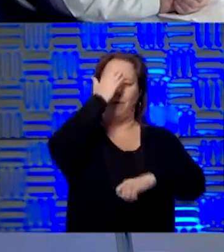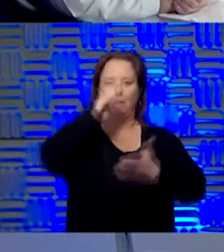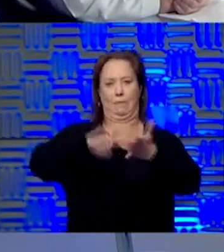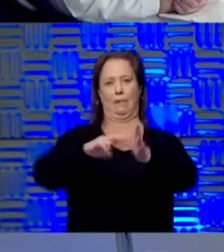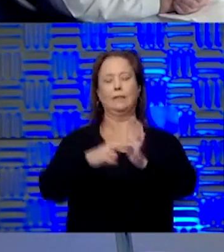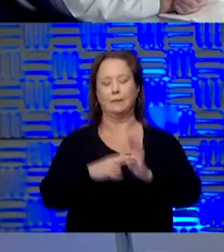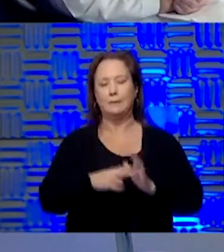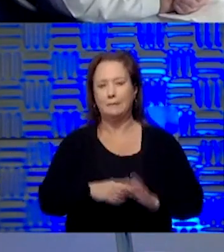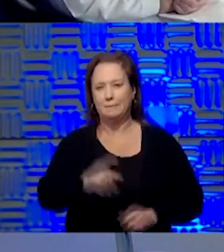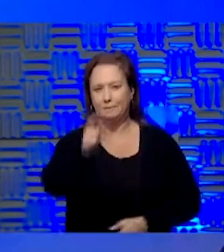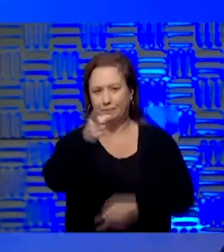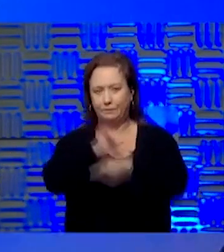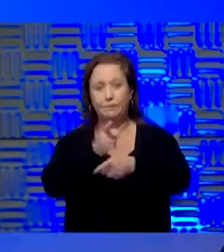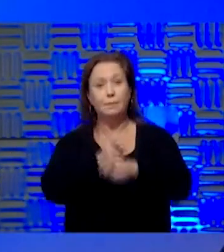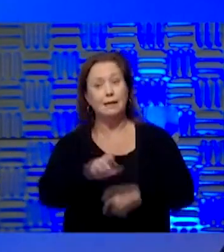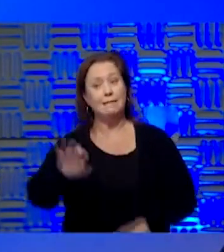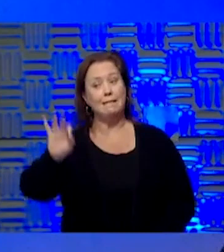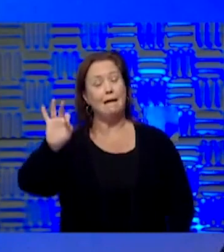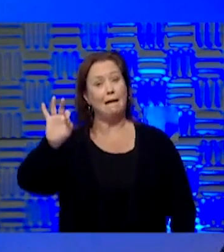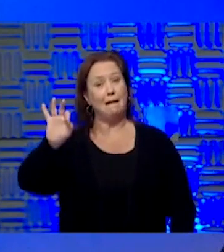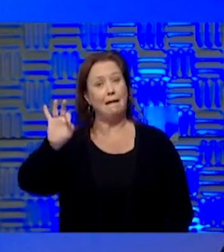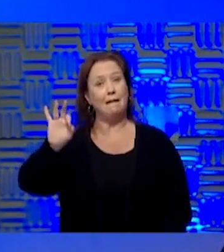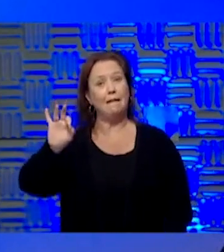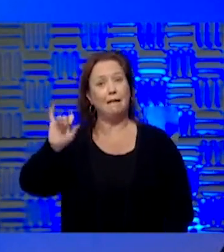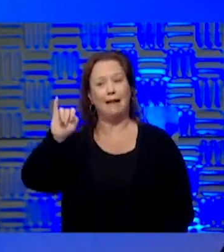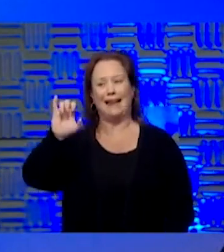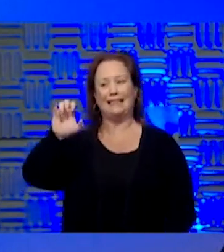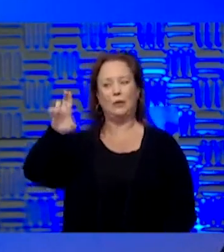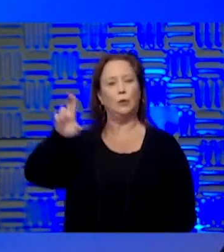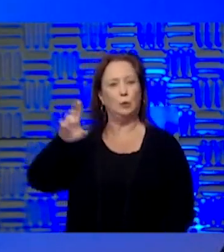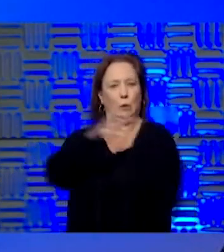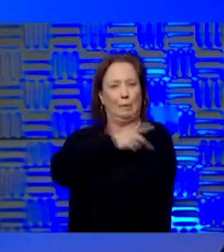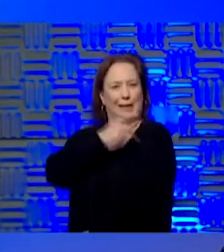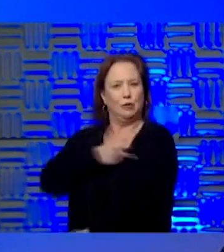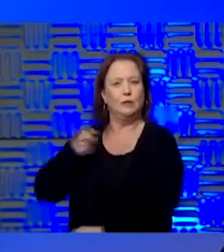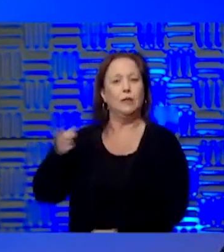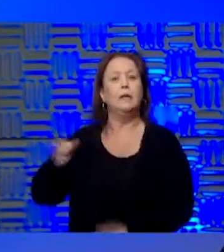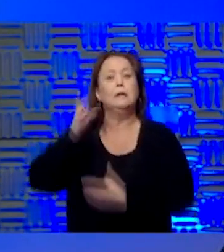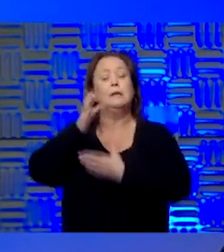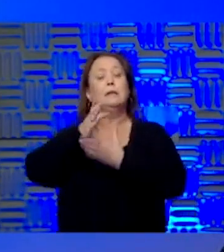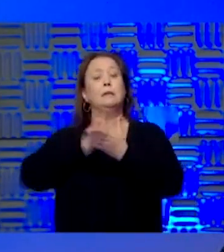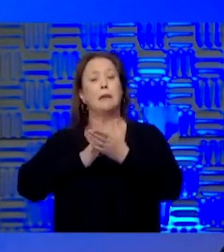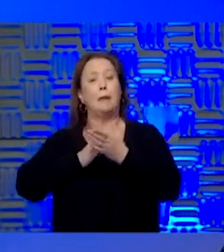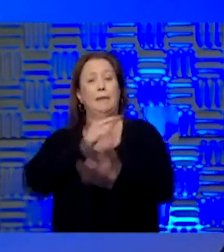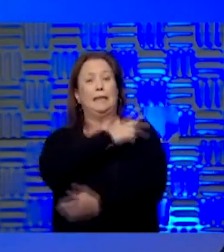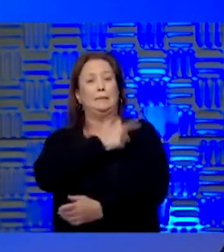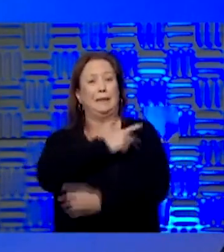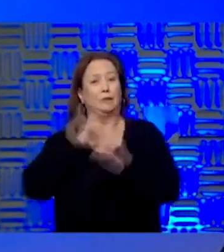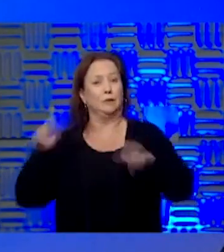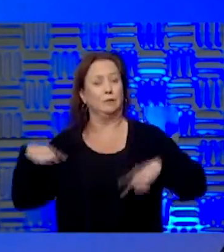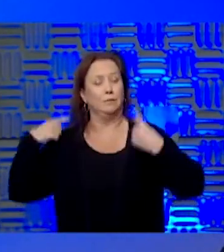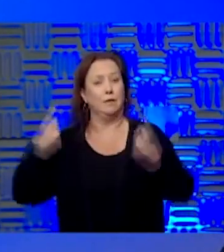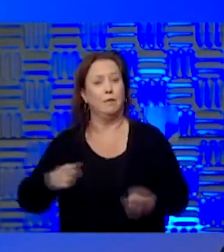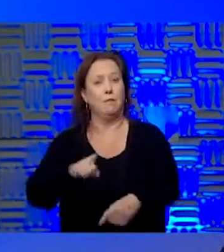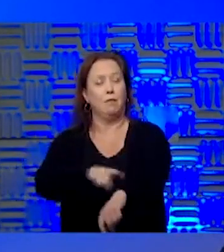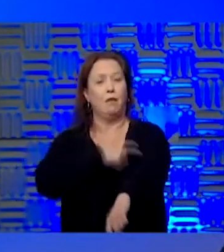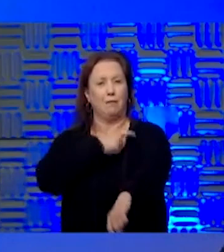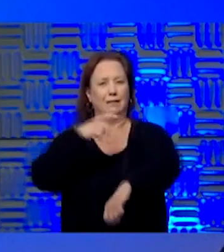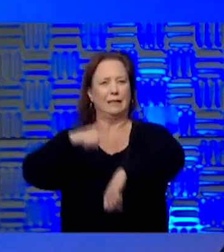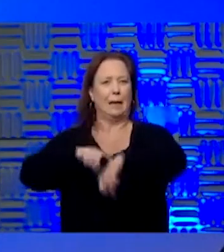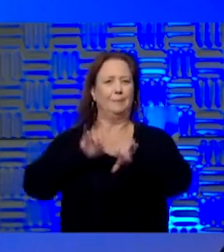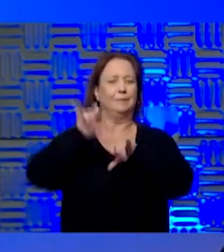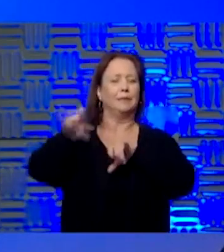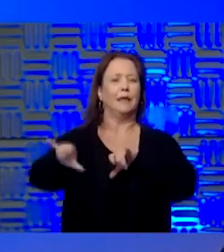means. Yep, and 9 of those are in the ICU. So again, some of these patients that have been here a long time contribute to those